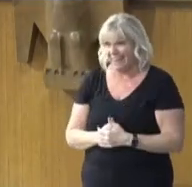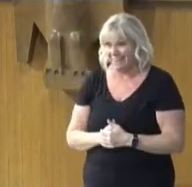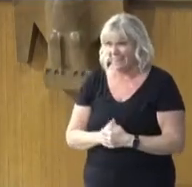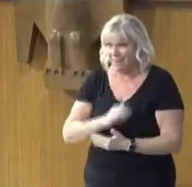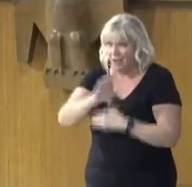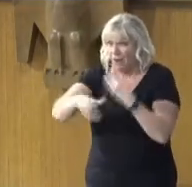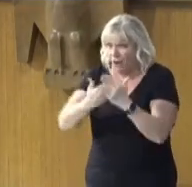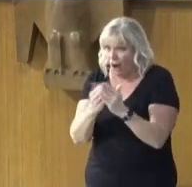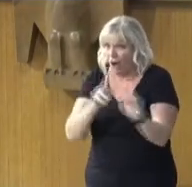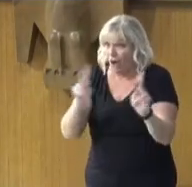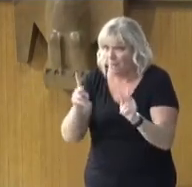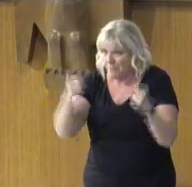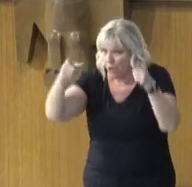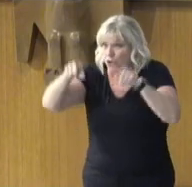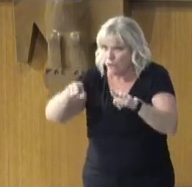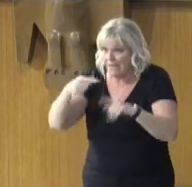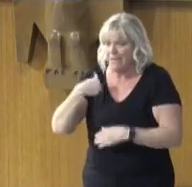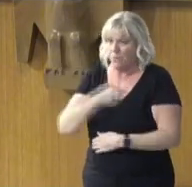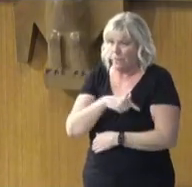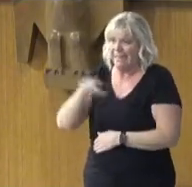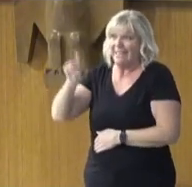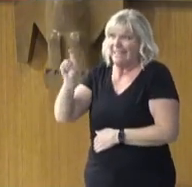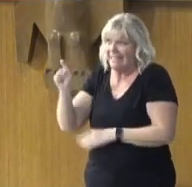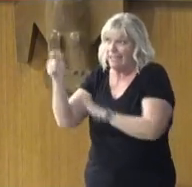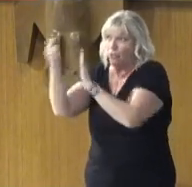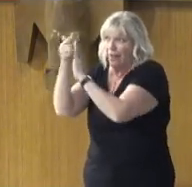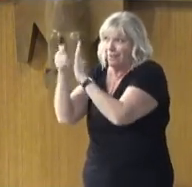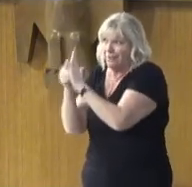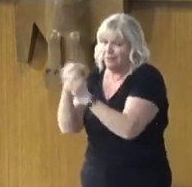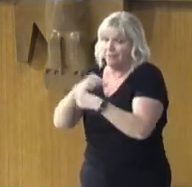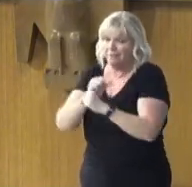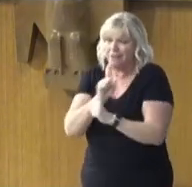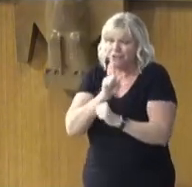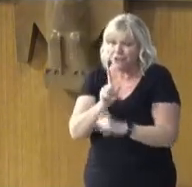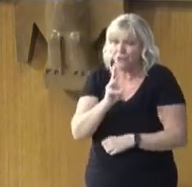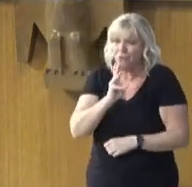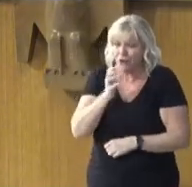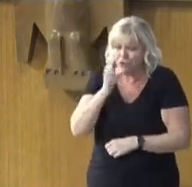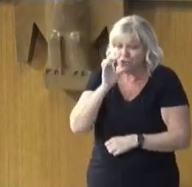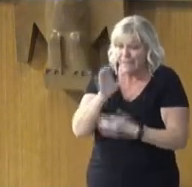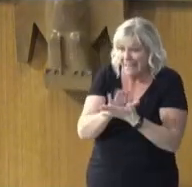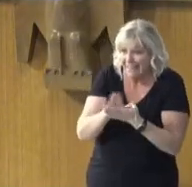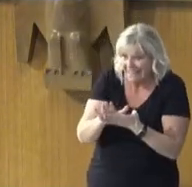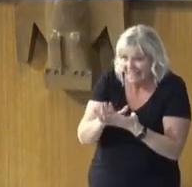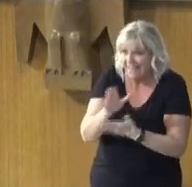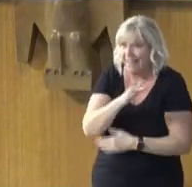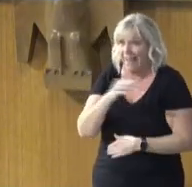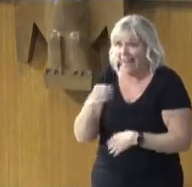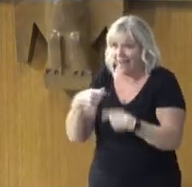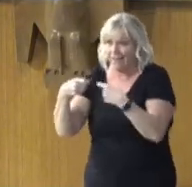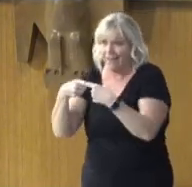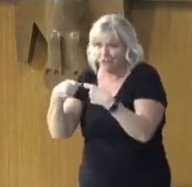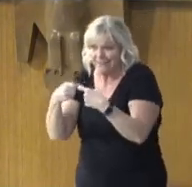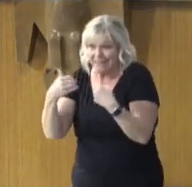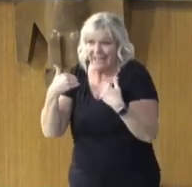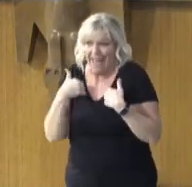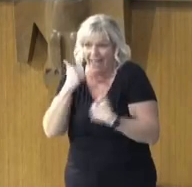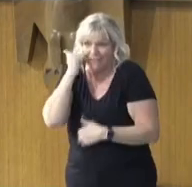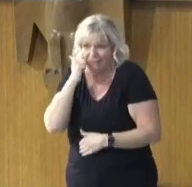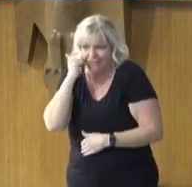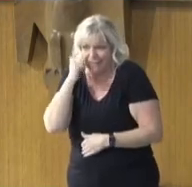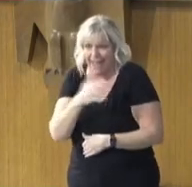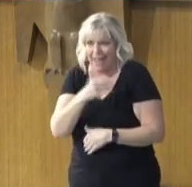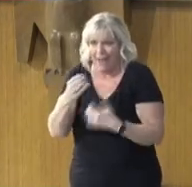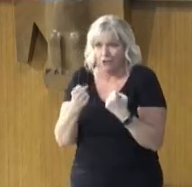that we do need regulations to ensure that we can all drink clean water and have adequate amount of electricity every day and drive on